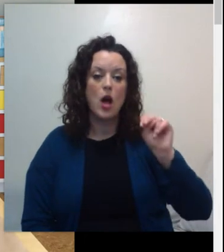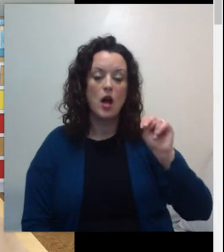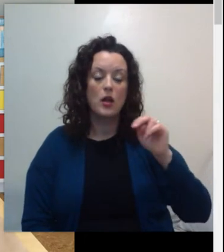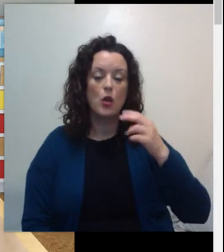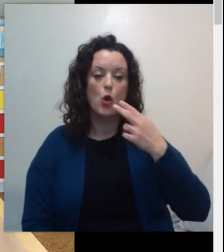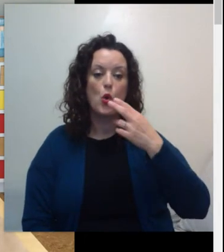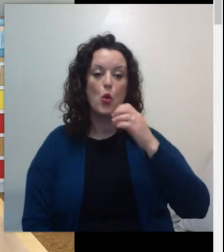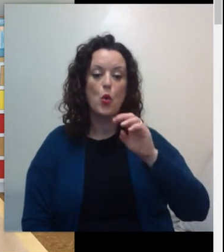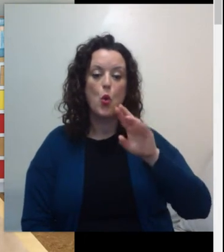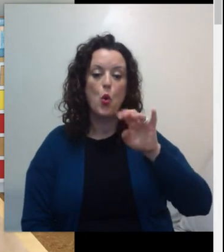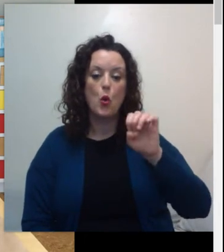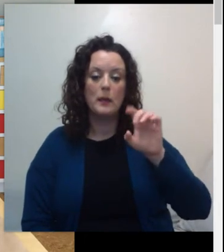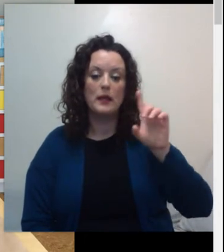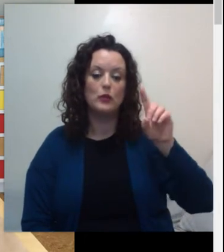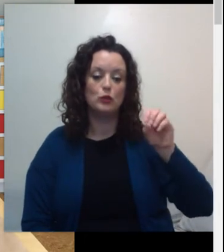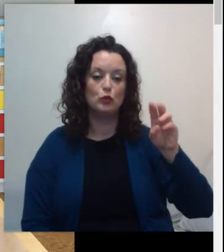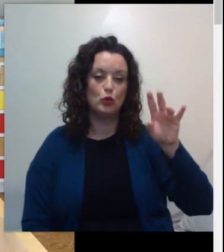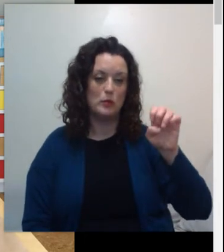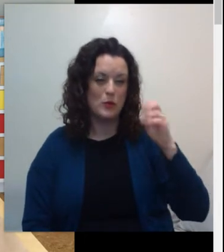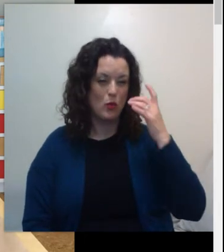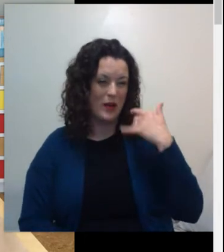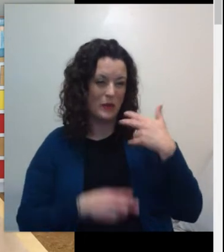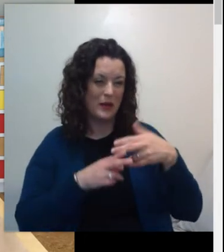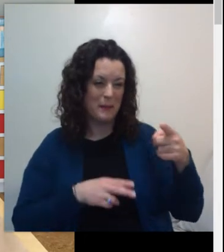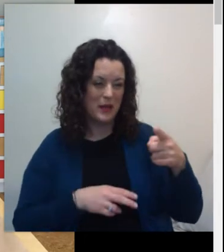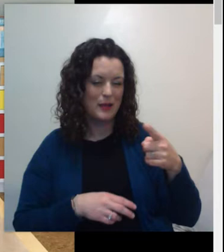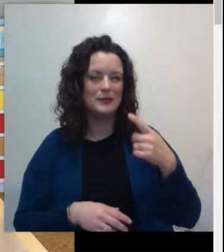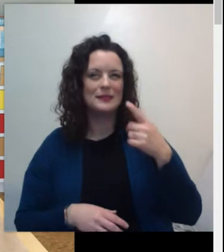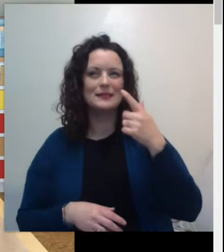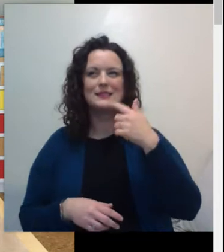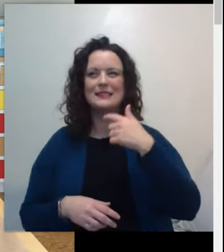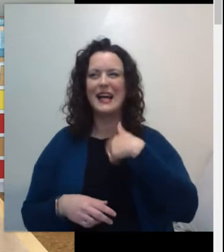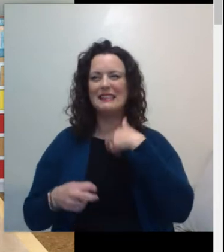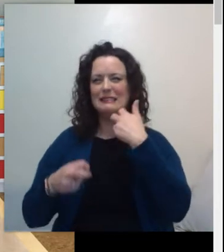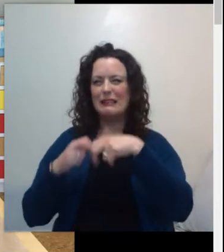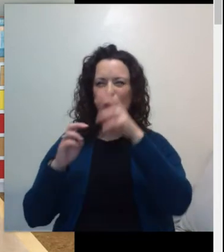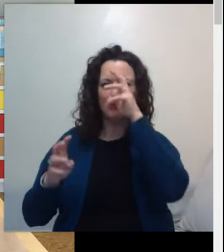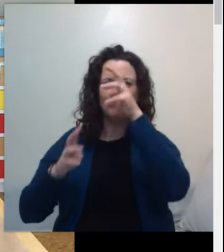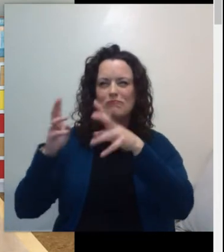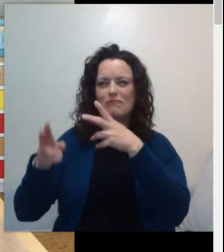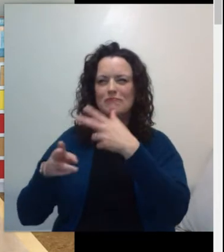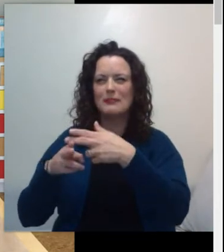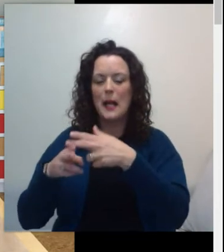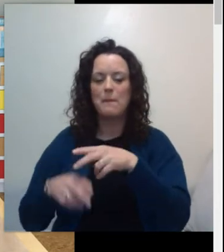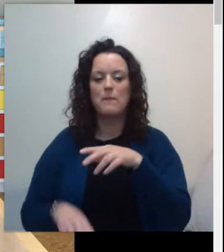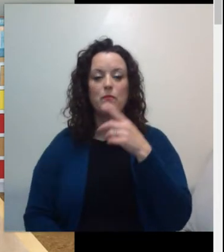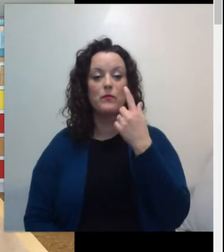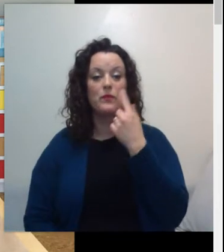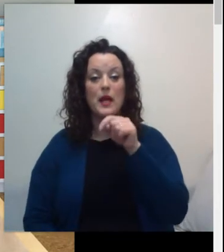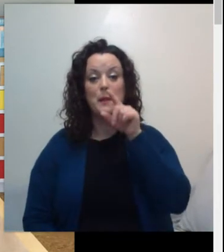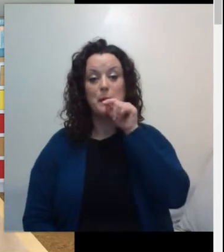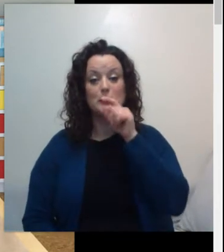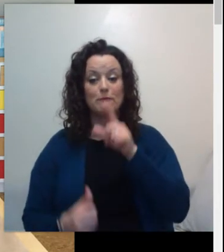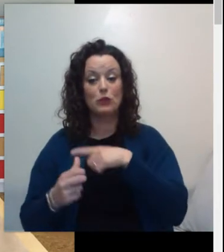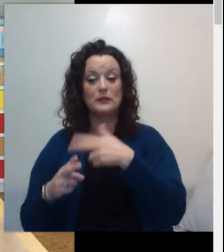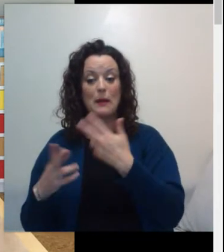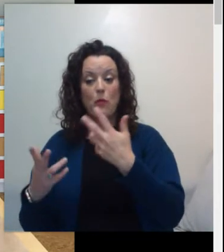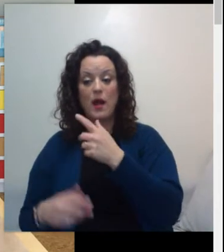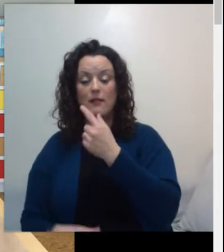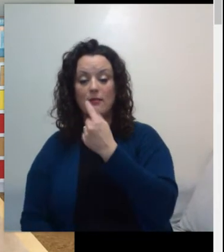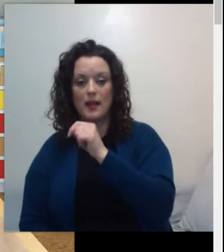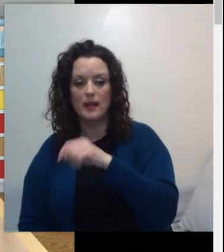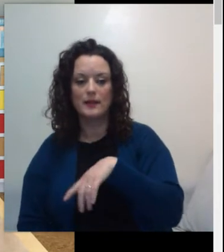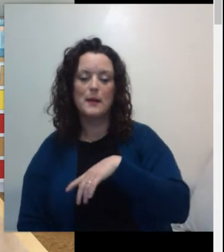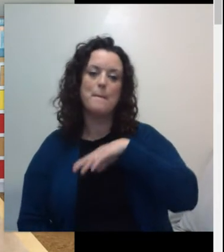I always have trouble naming things, right? The pigeon, his first name is the, right? Piggy is Piggy, elephant is